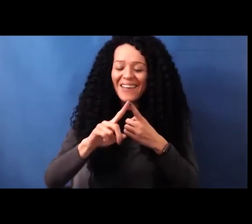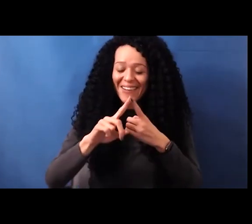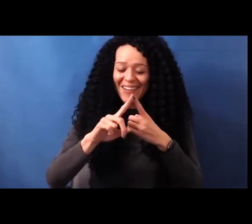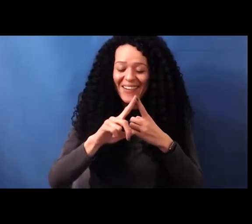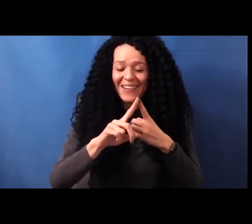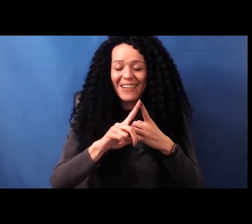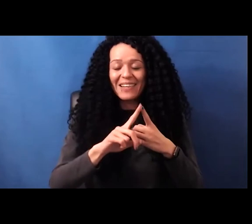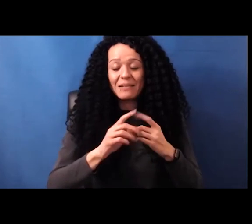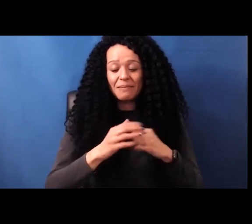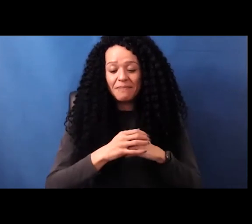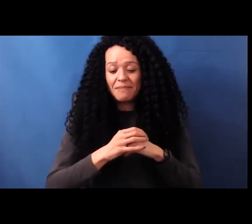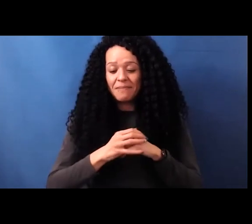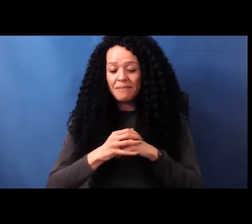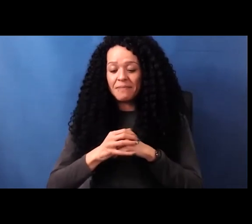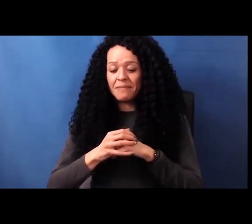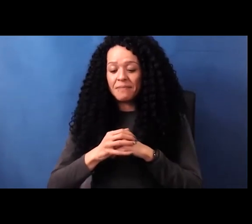Nightingale.